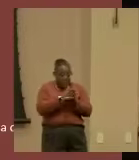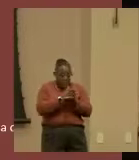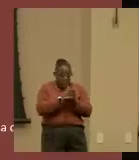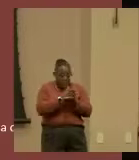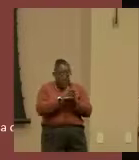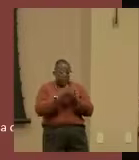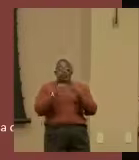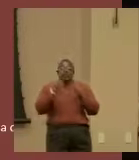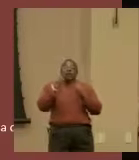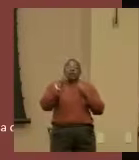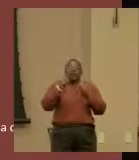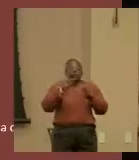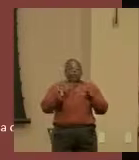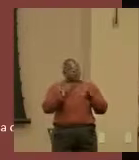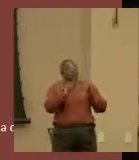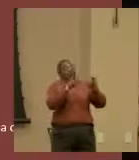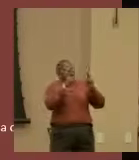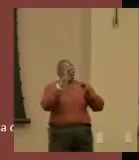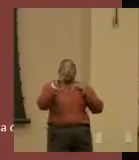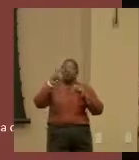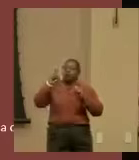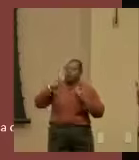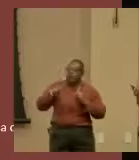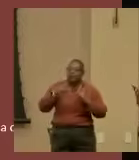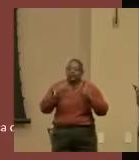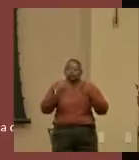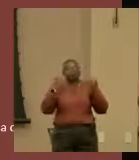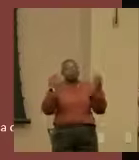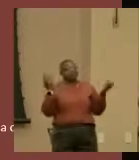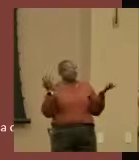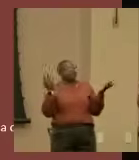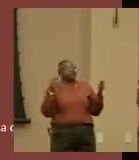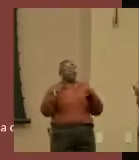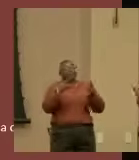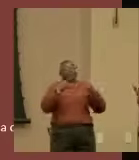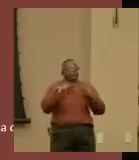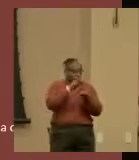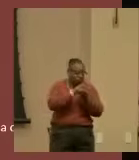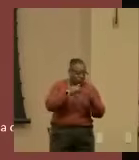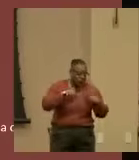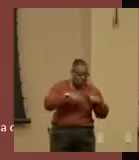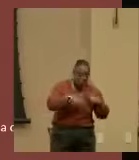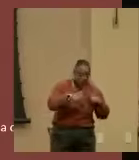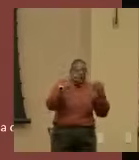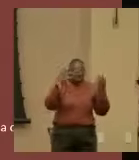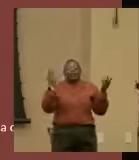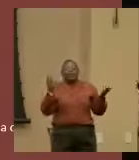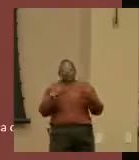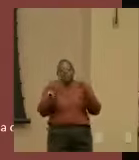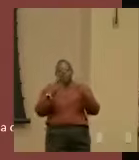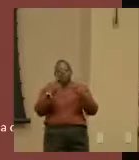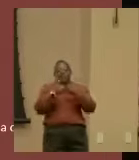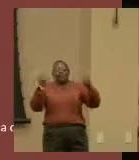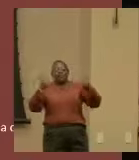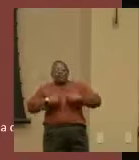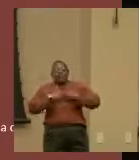very urgent that they conceive, if something's happening where, I don't know, I'm trying to think, maybe the woman they have to live apart for